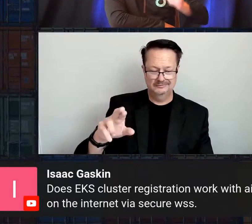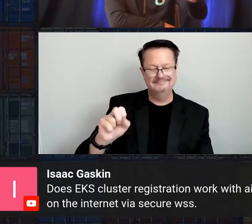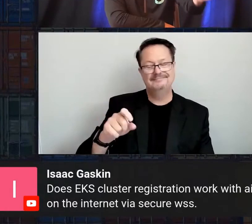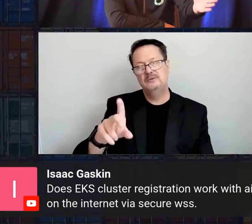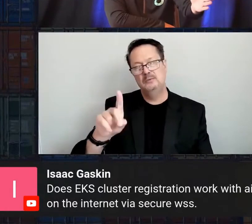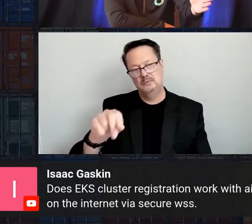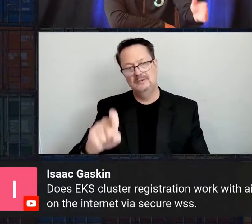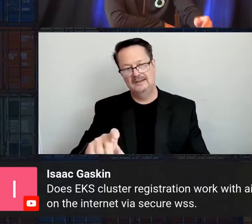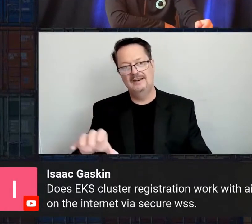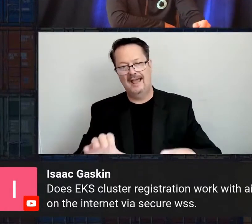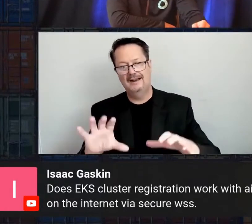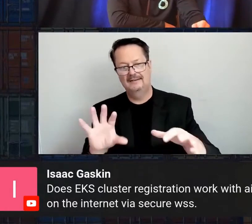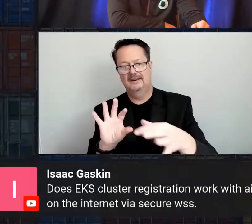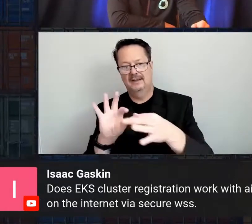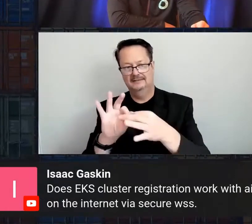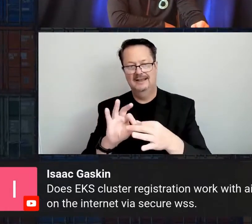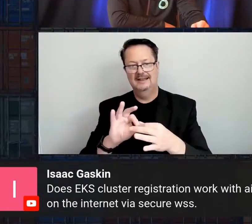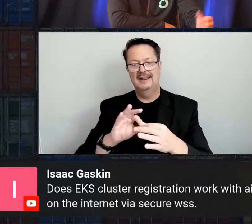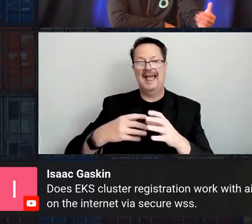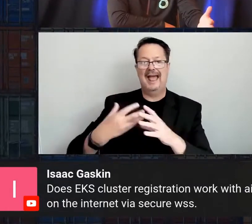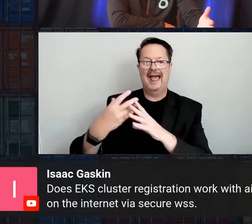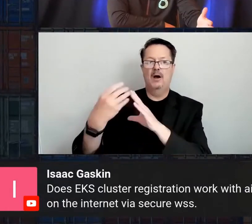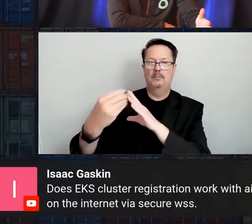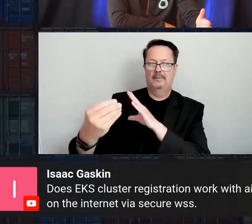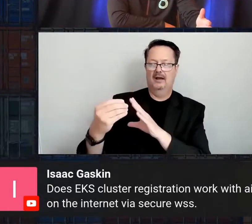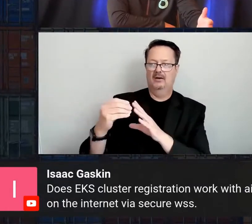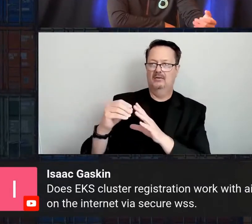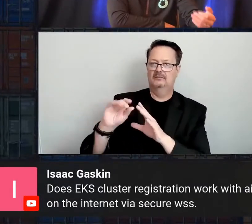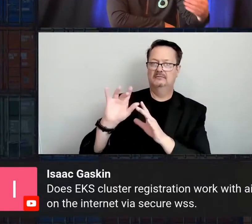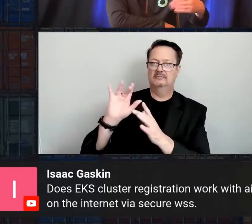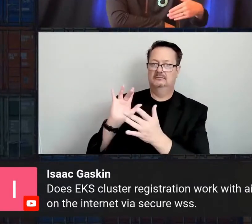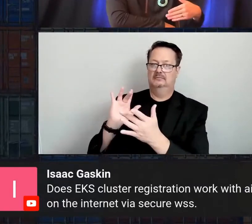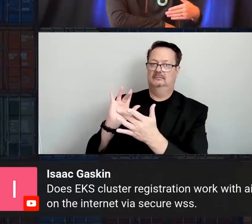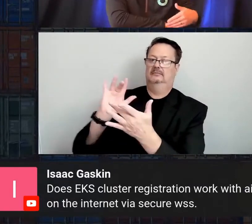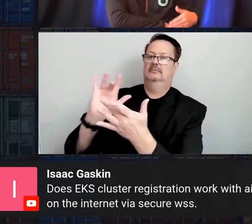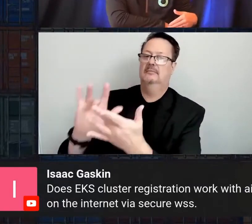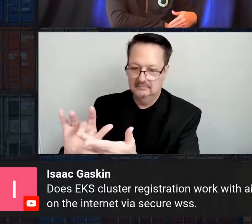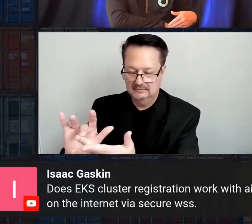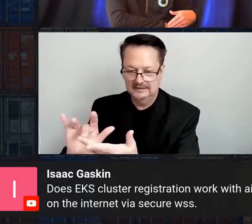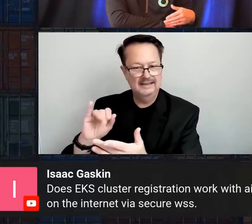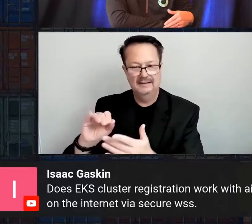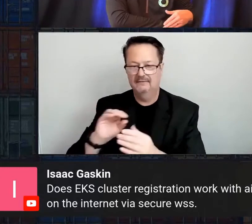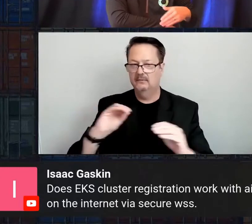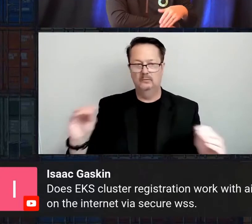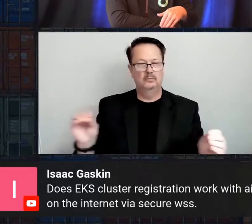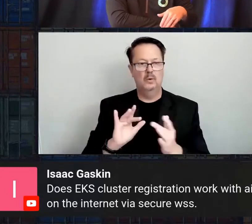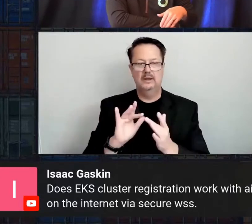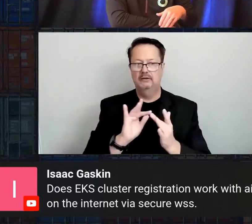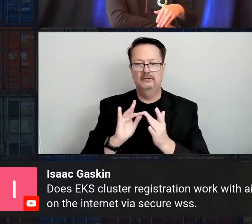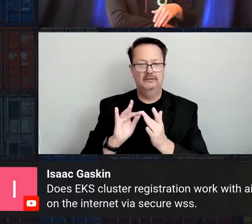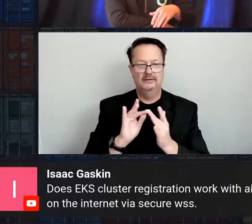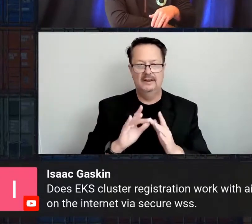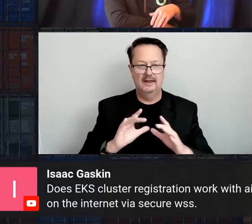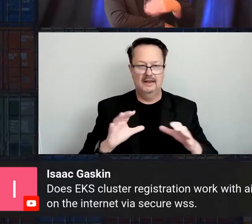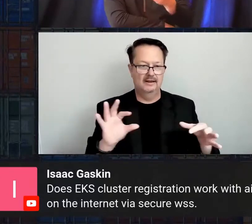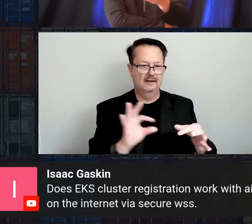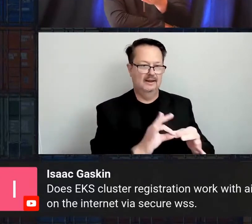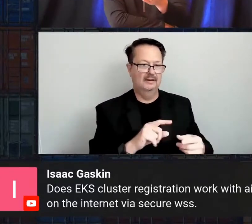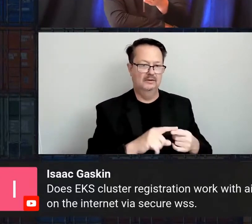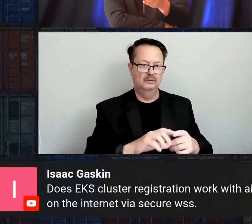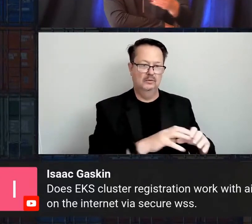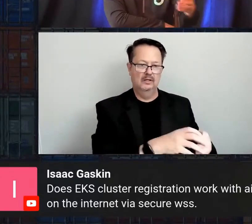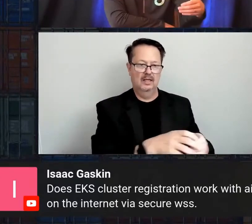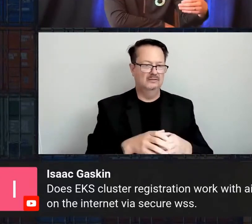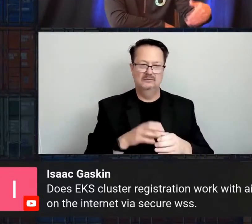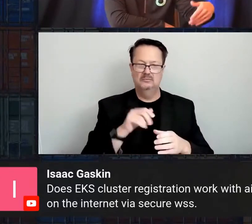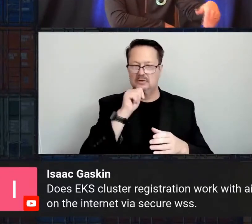at minimum an outbound connection available to go to the AWS APIs. So if you don't have internet connectivity to your clusters, that won't work. Do you know if